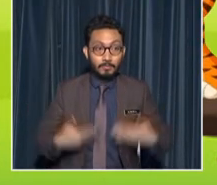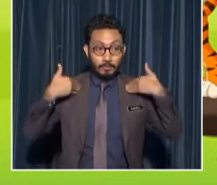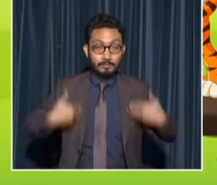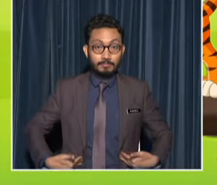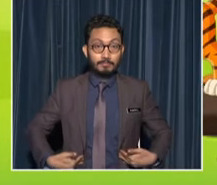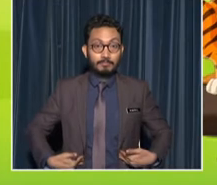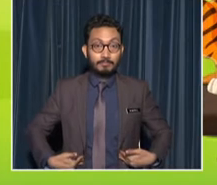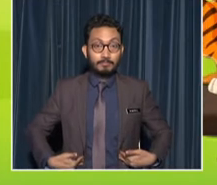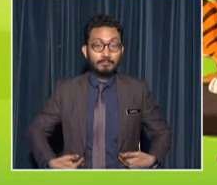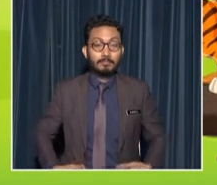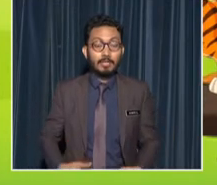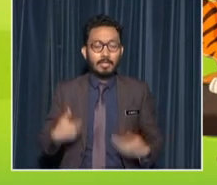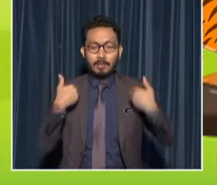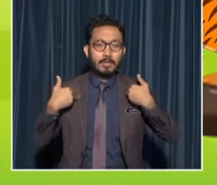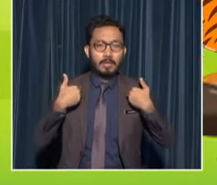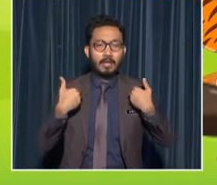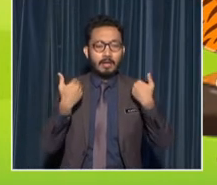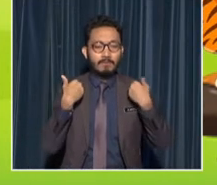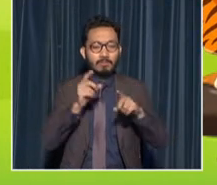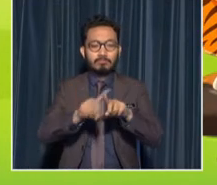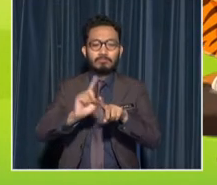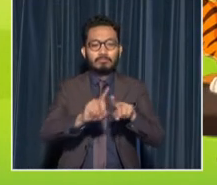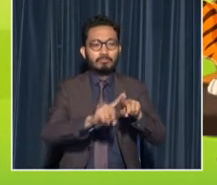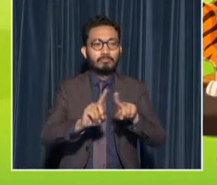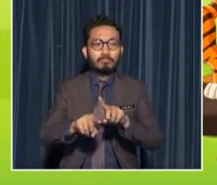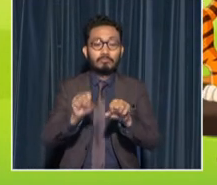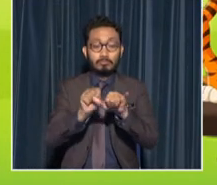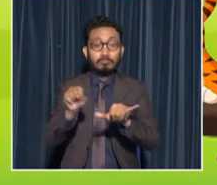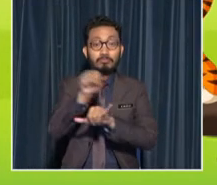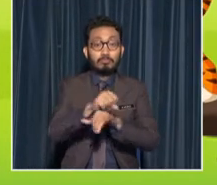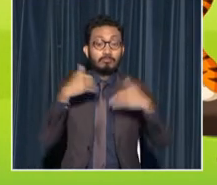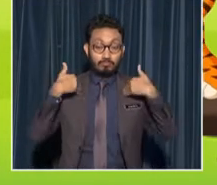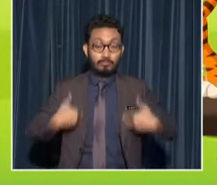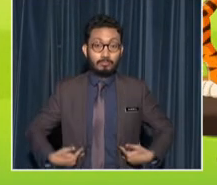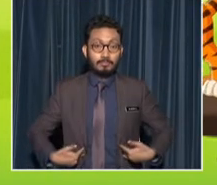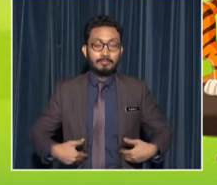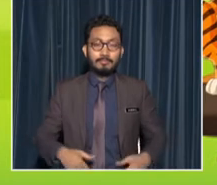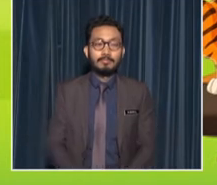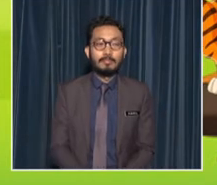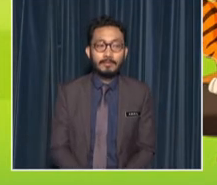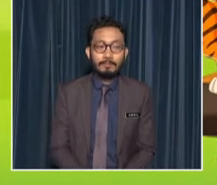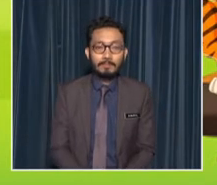Body. Animals have different body size.